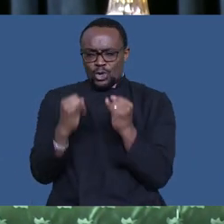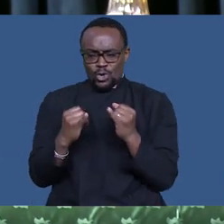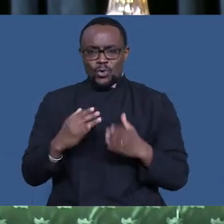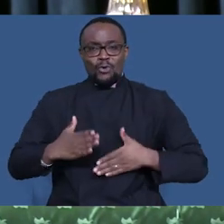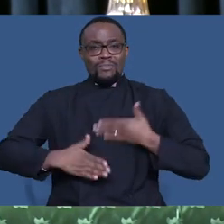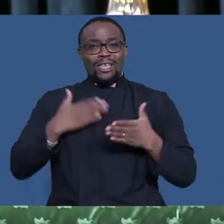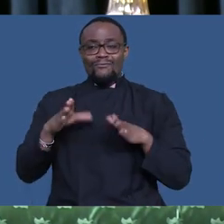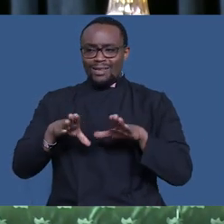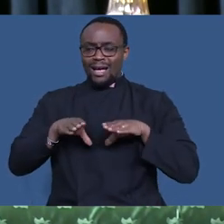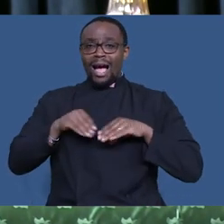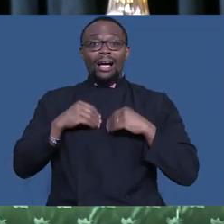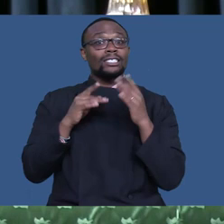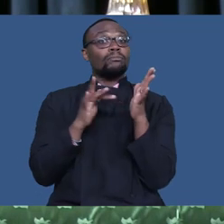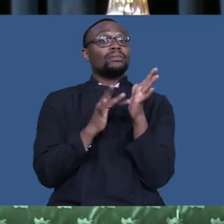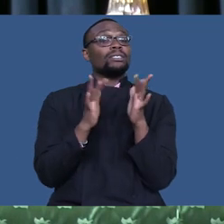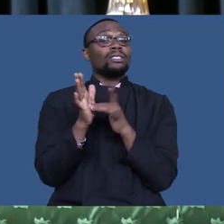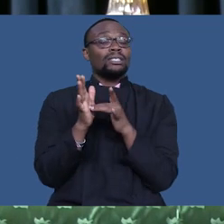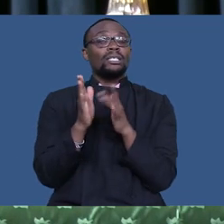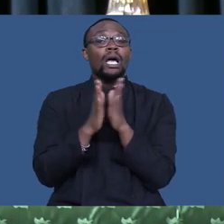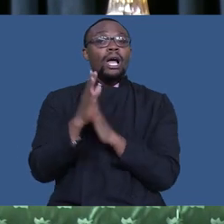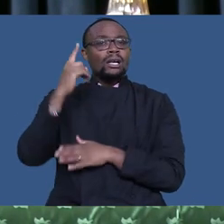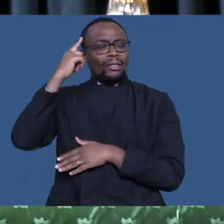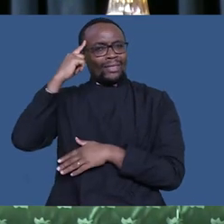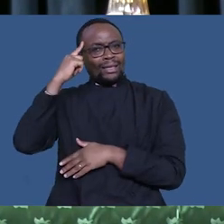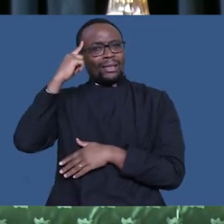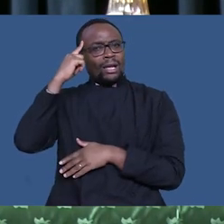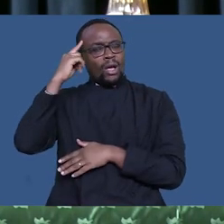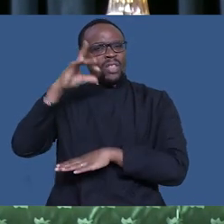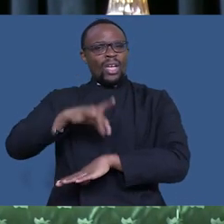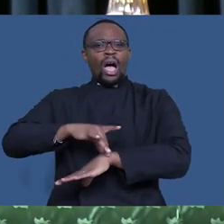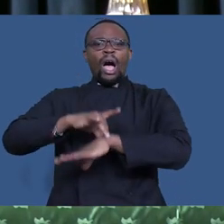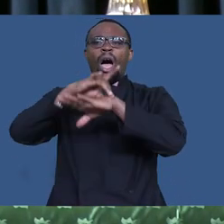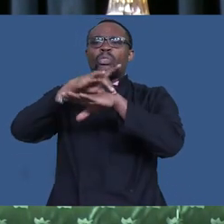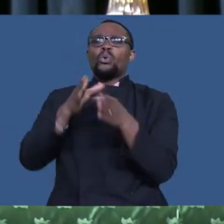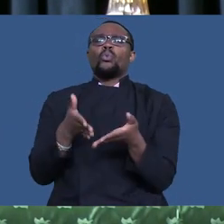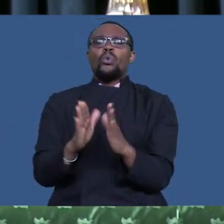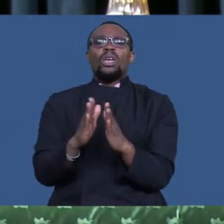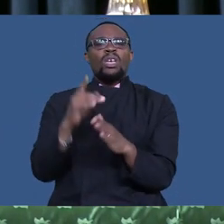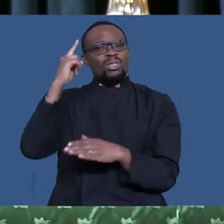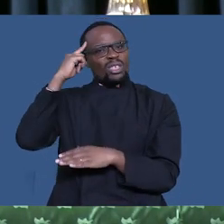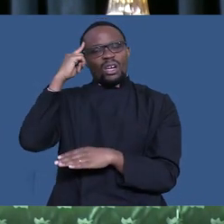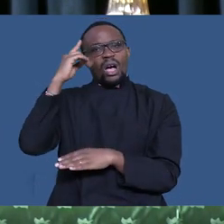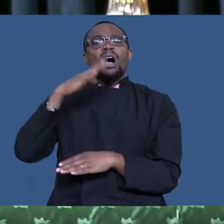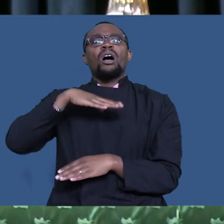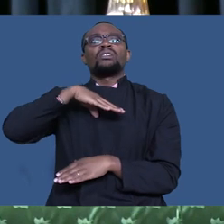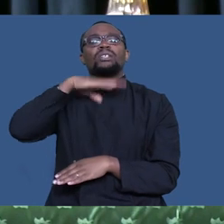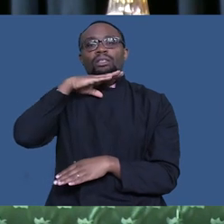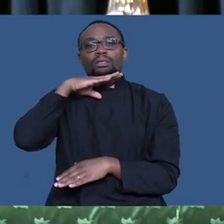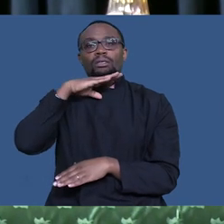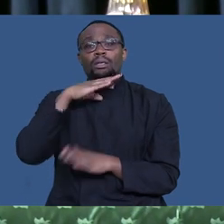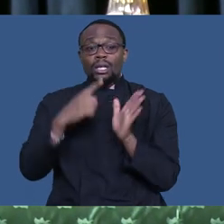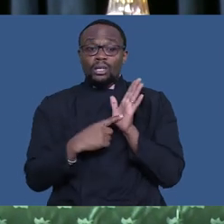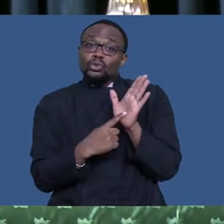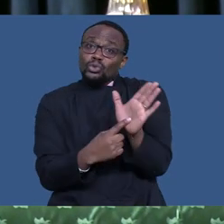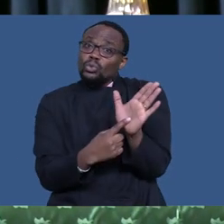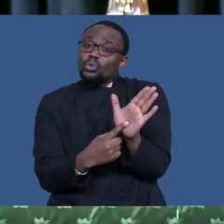accepting Christ and regarding the earthly nature as dead. He points